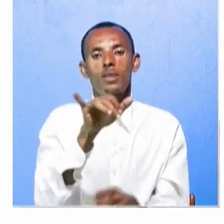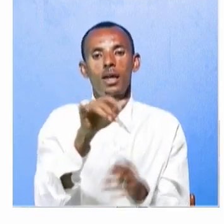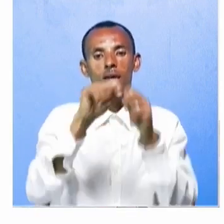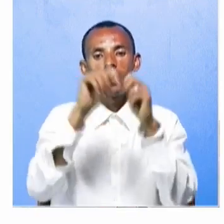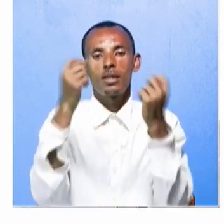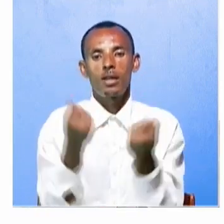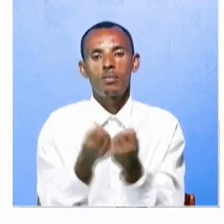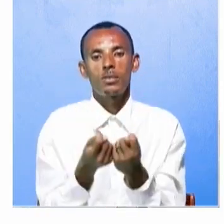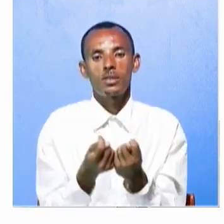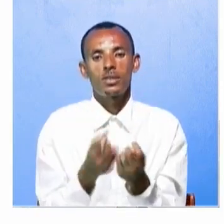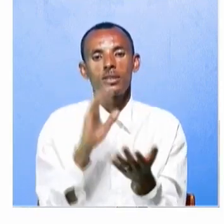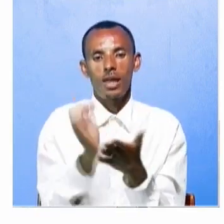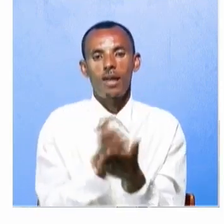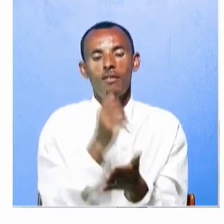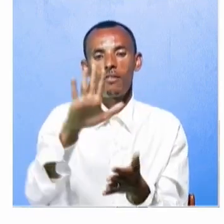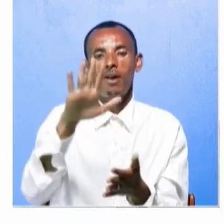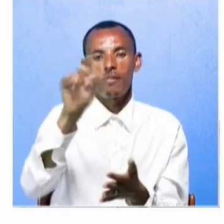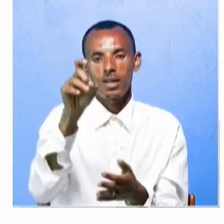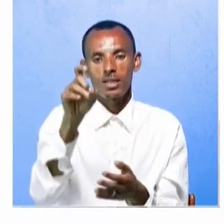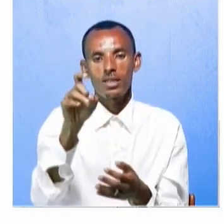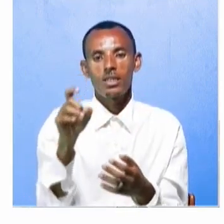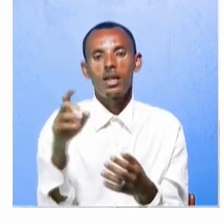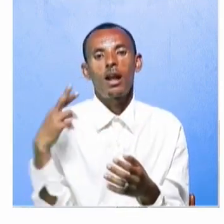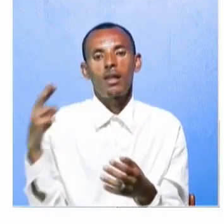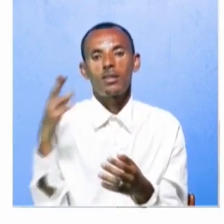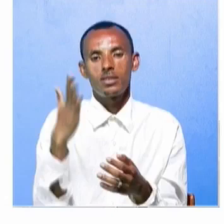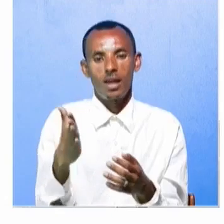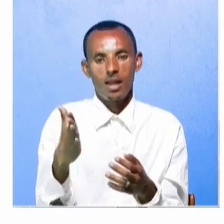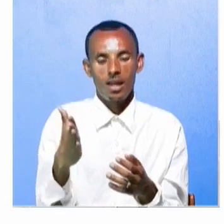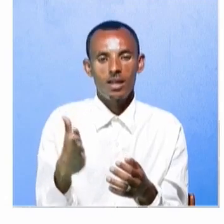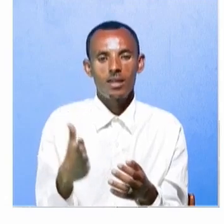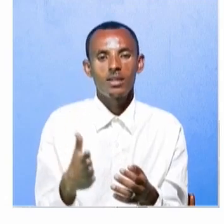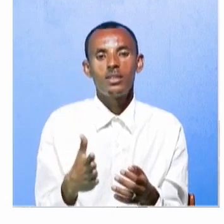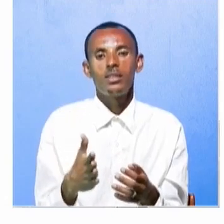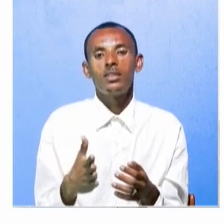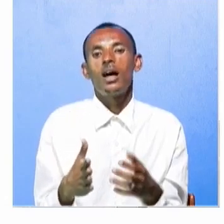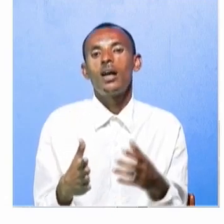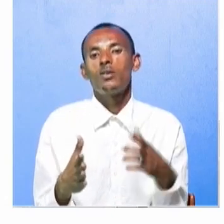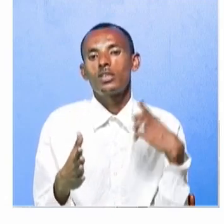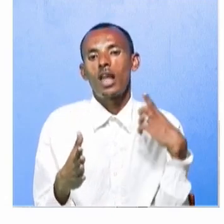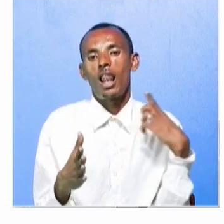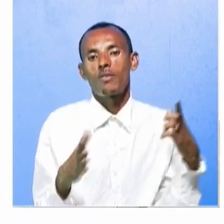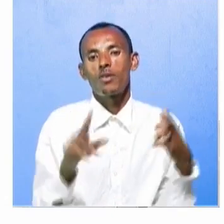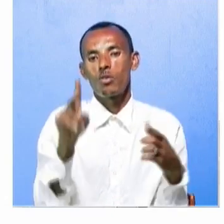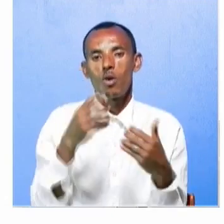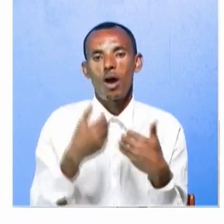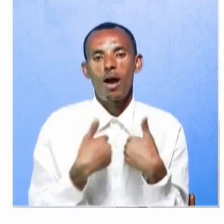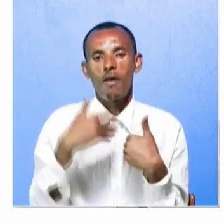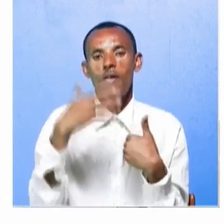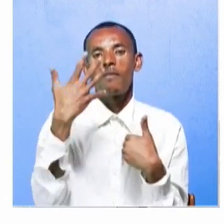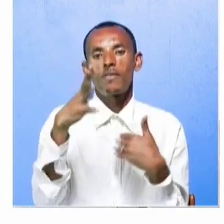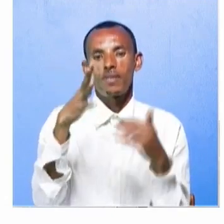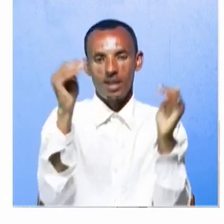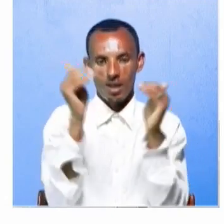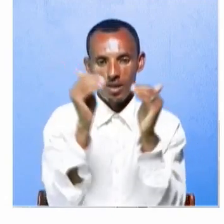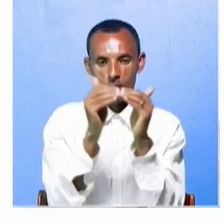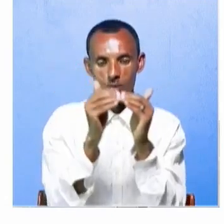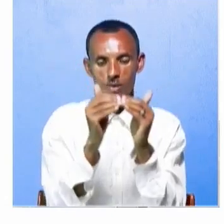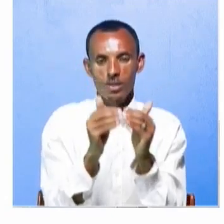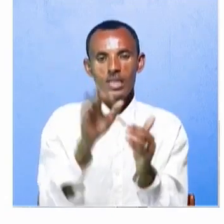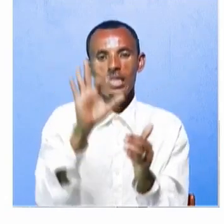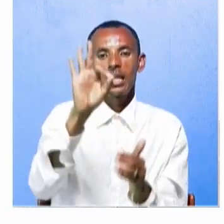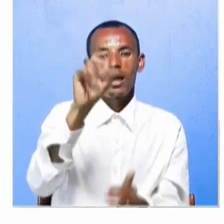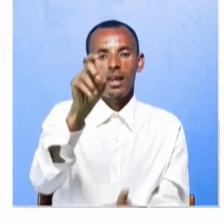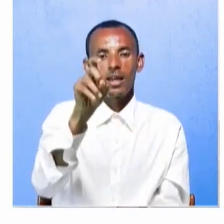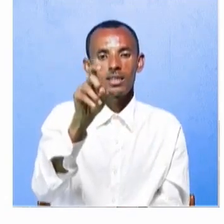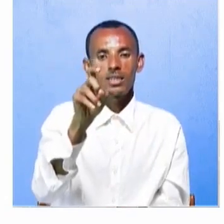So take this 5x to the right side. Then on the left, you will have 15 is equal to